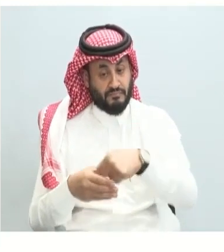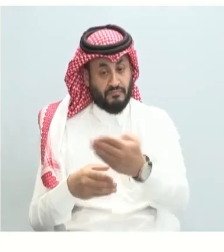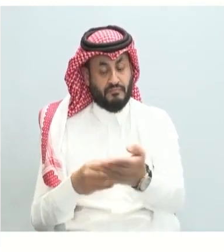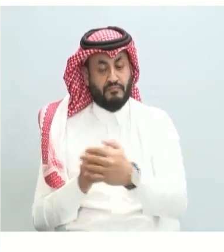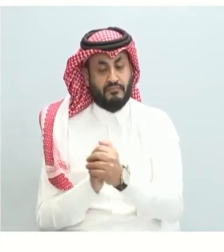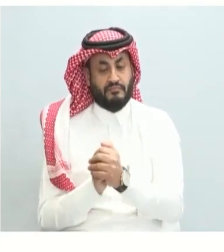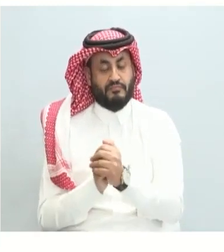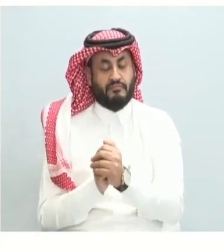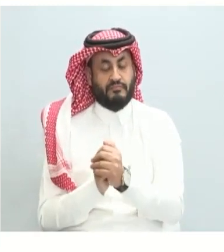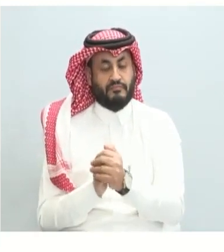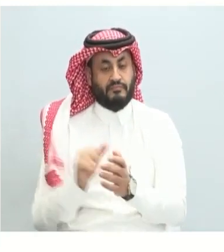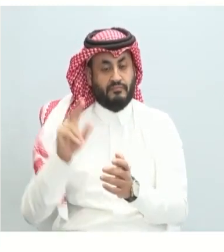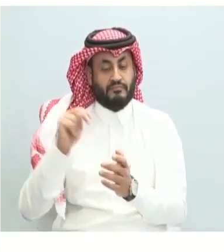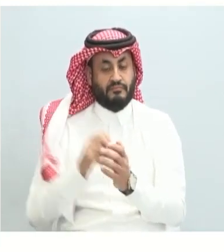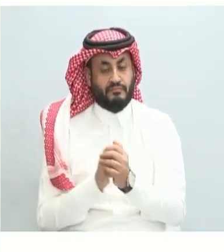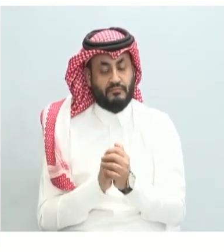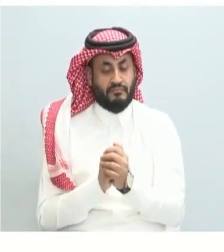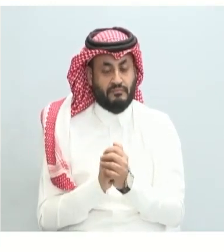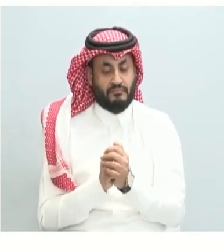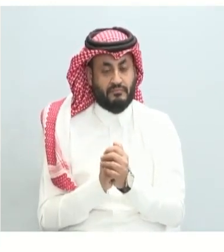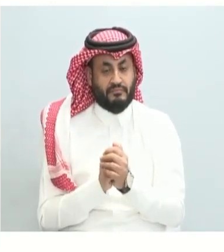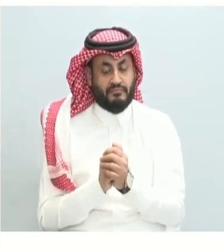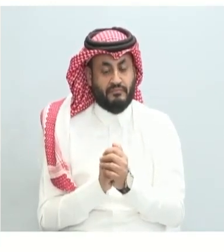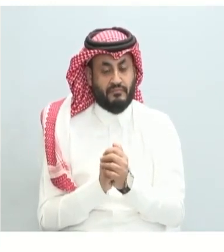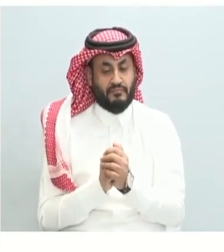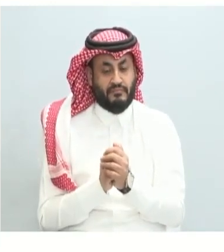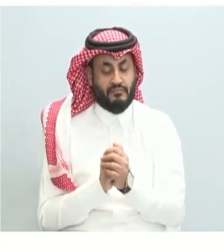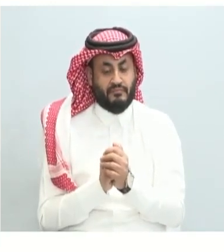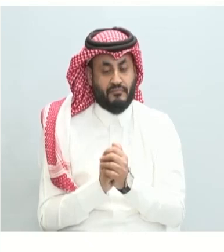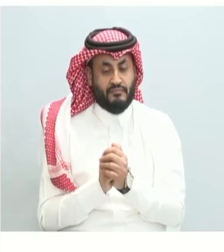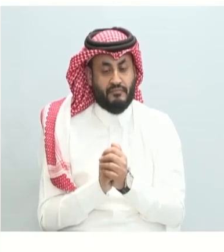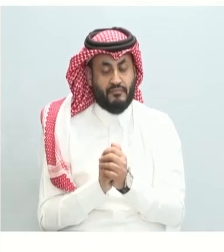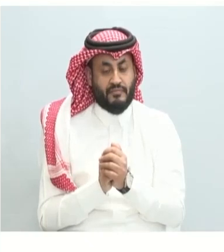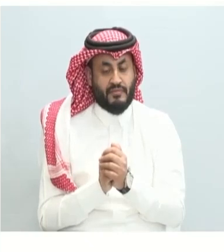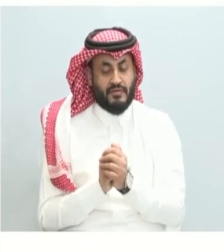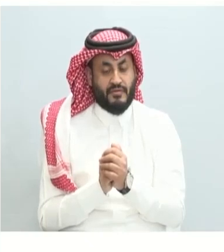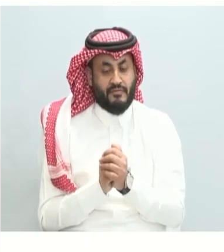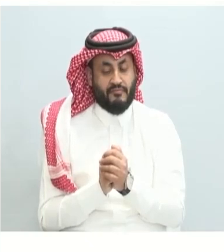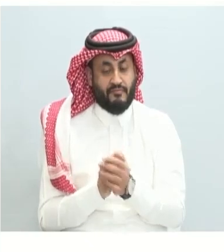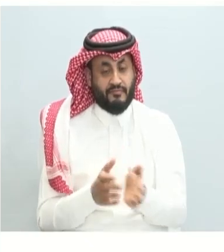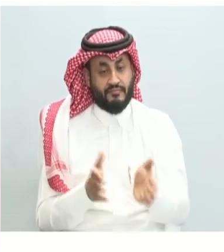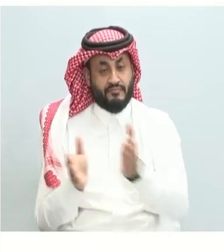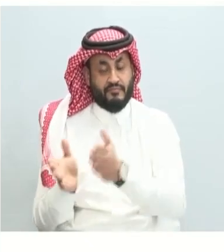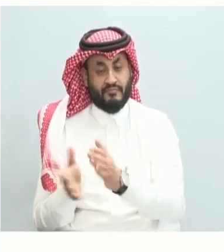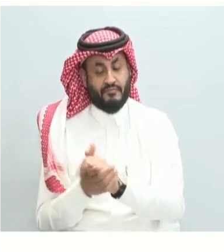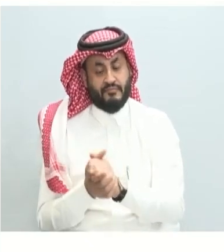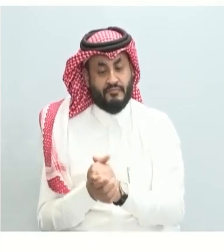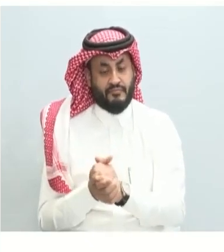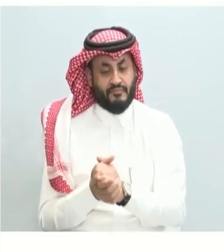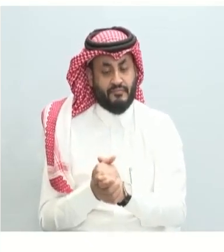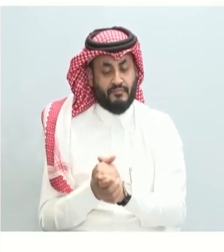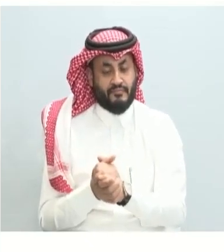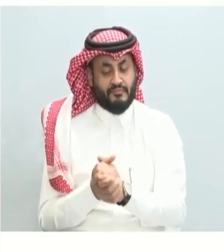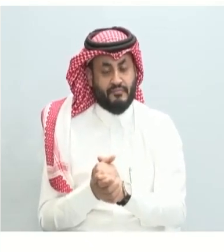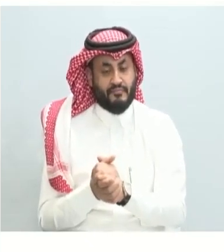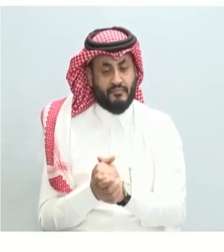which is in. We are in my room. Now let's continue. We may find